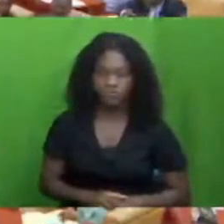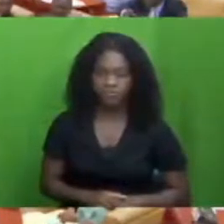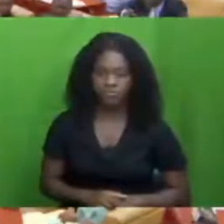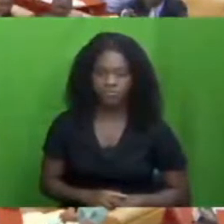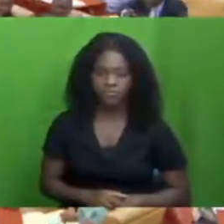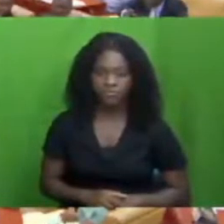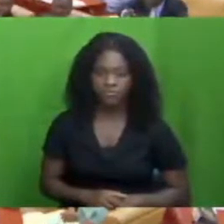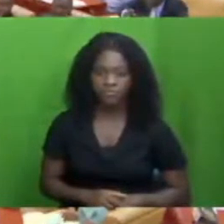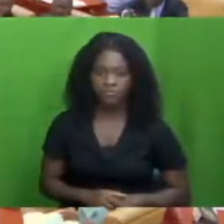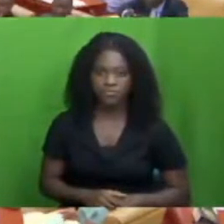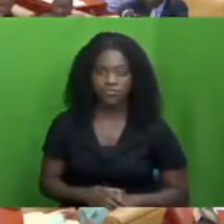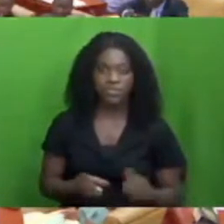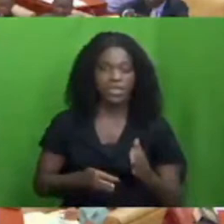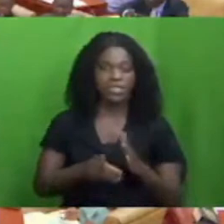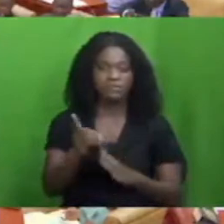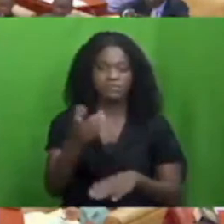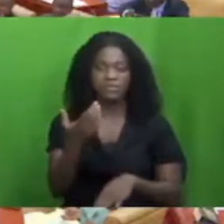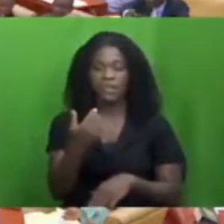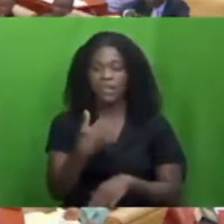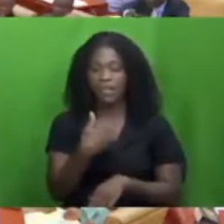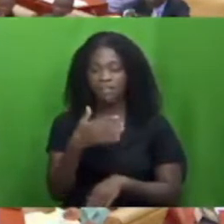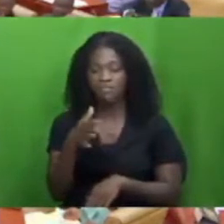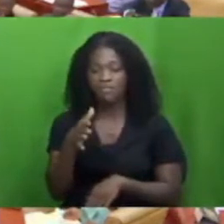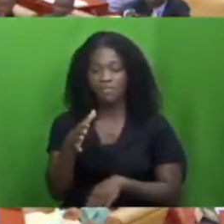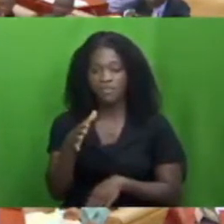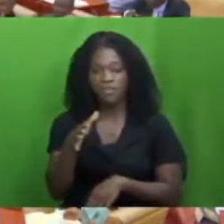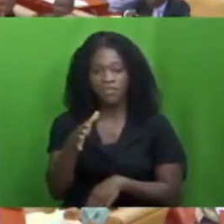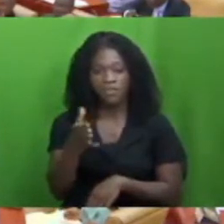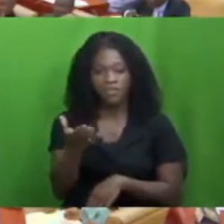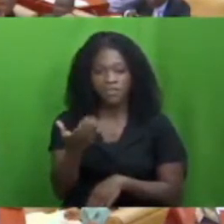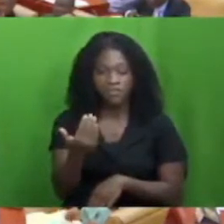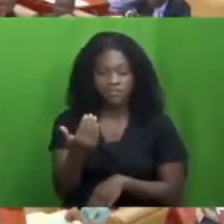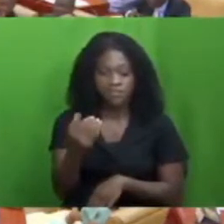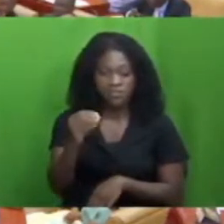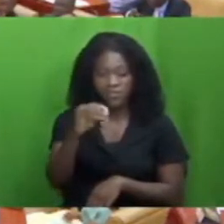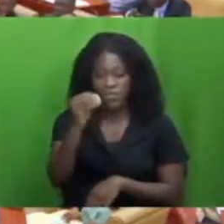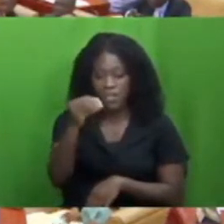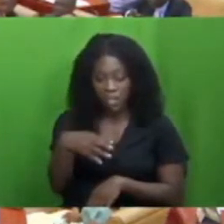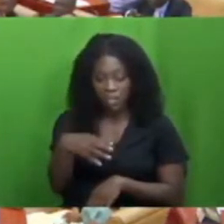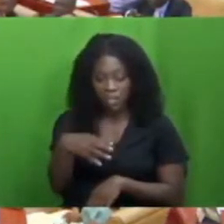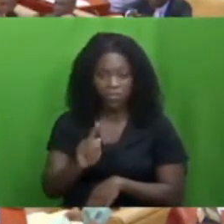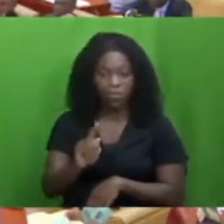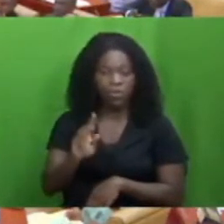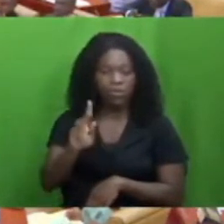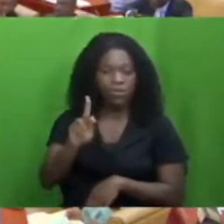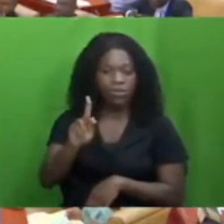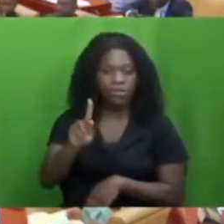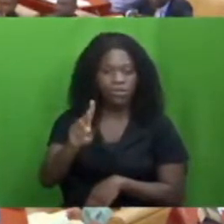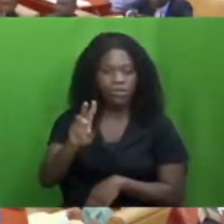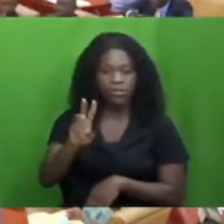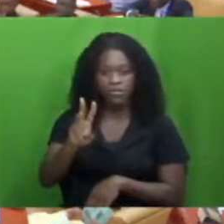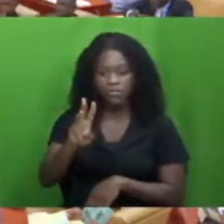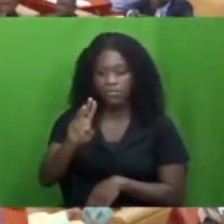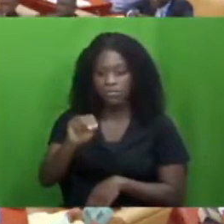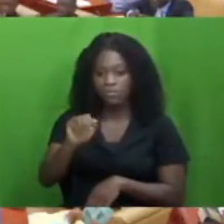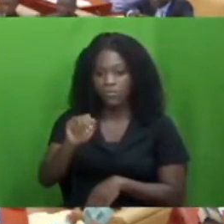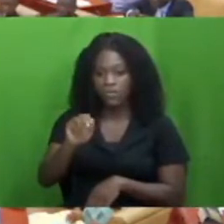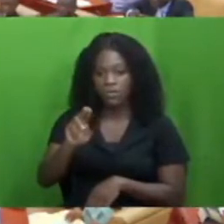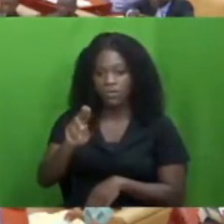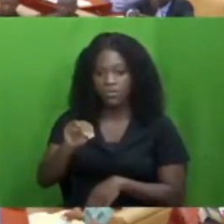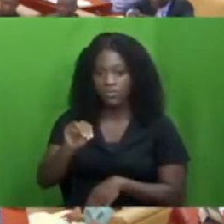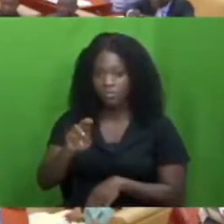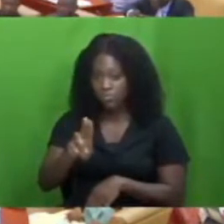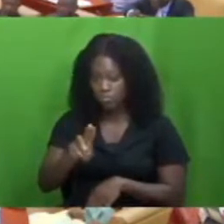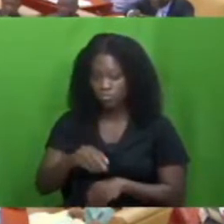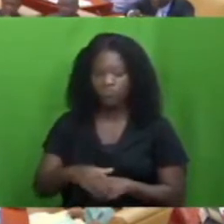seeded 1,500 acres of lands in Kumawu and Banda, respectively, and also engage private sector